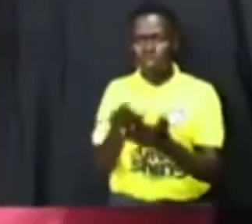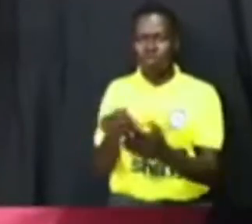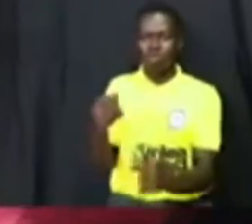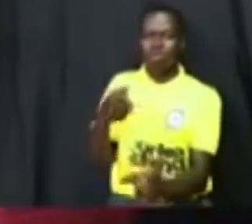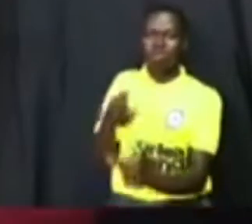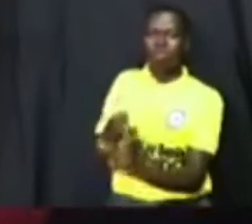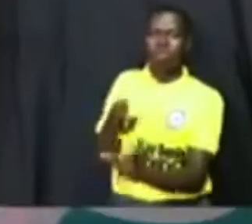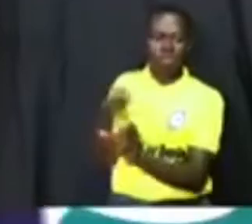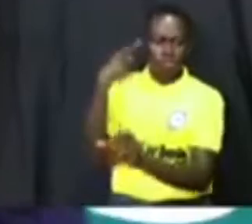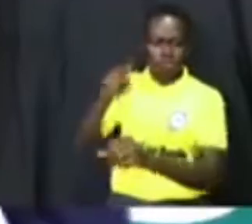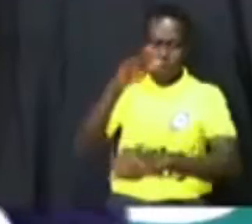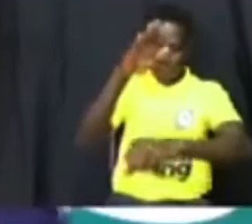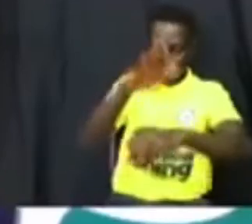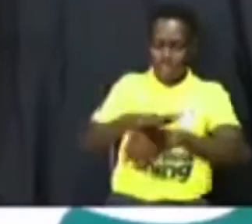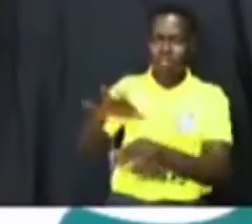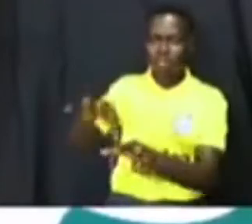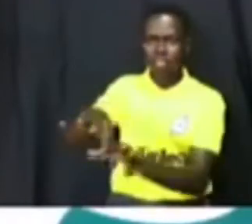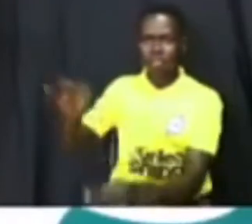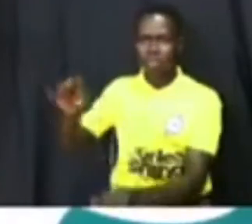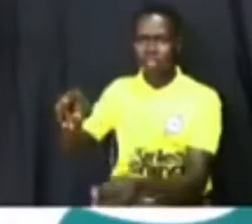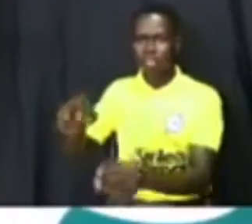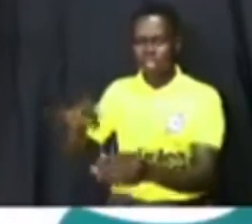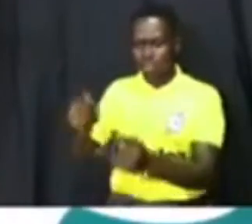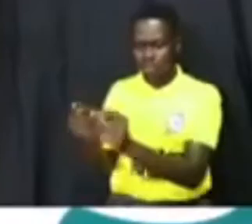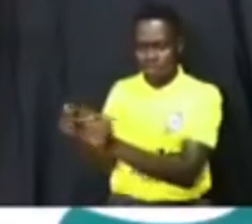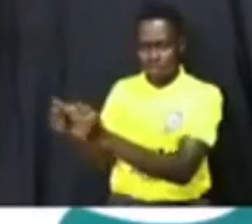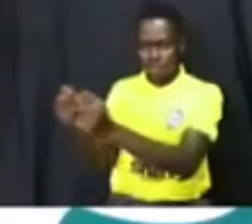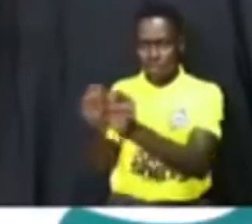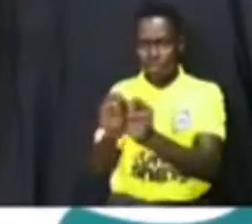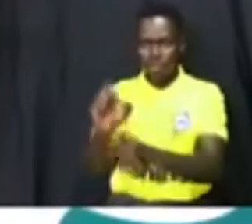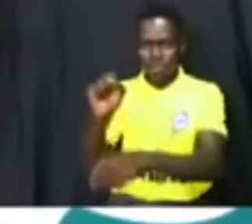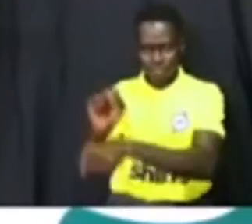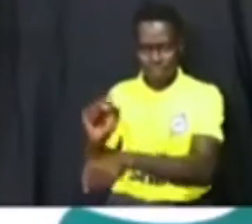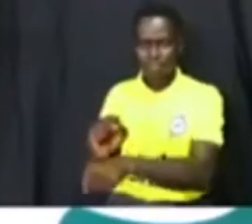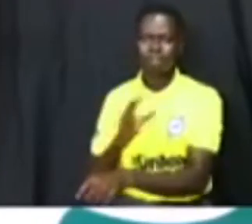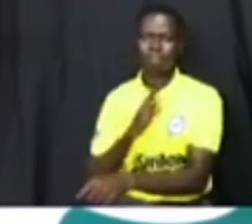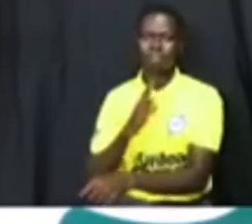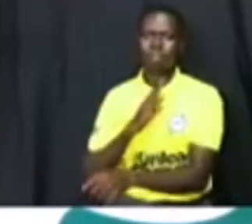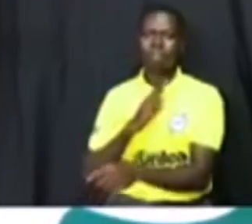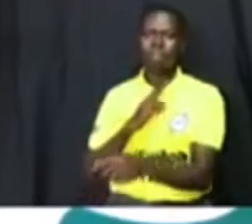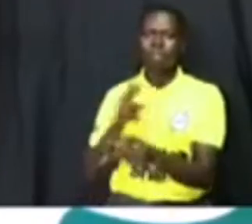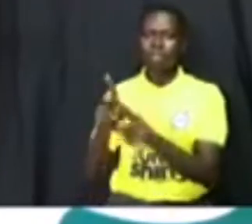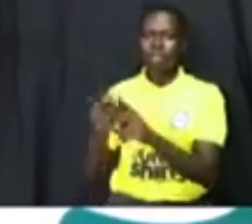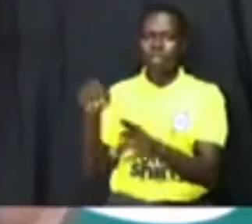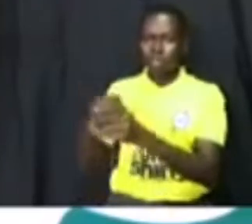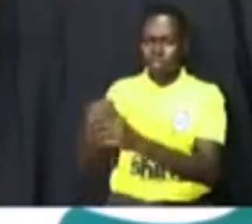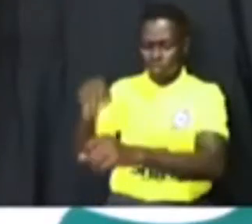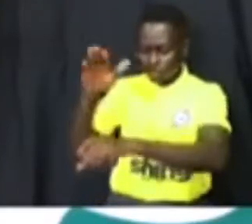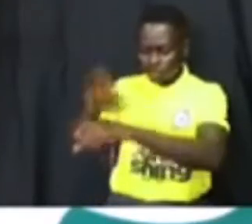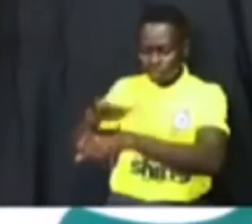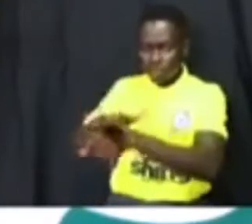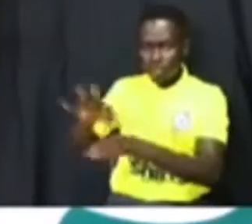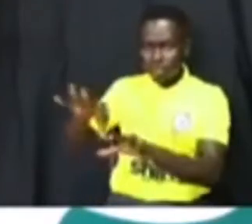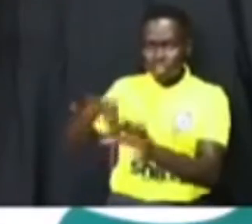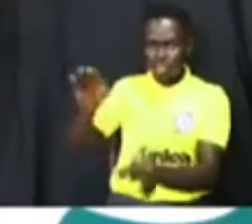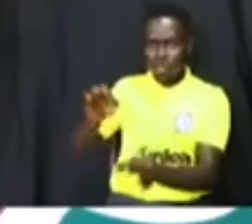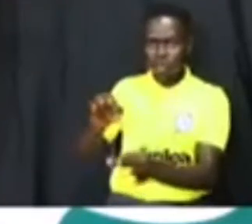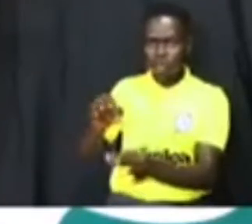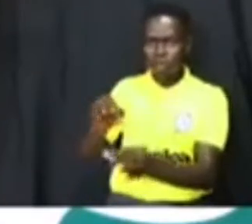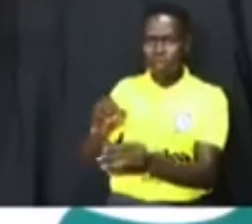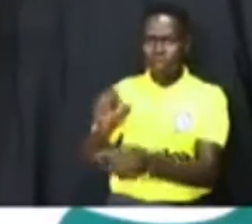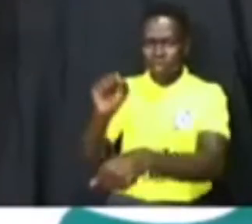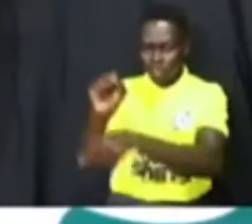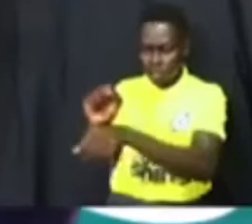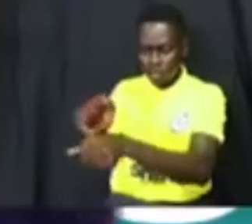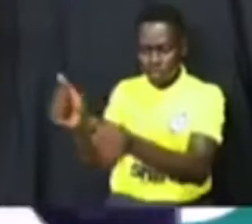spirit. And the upon spirit acts on the initiating fuel to set the